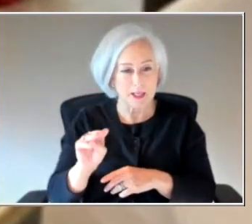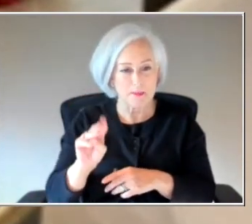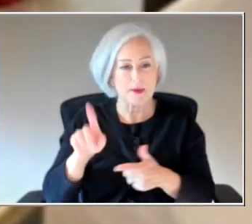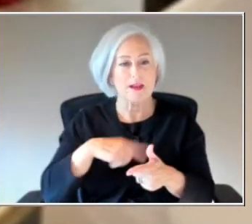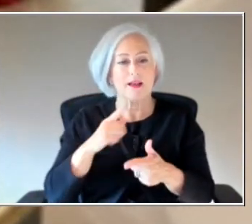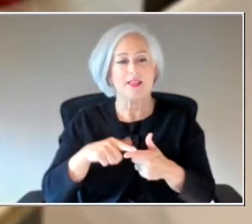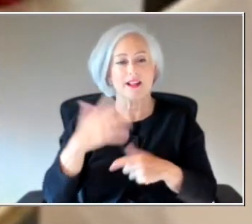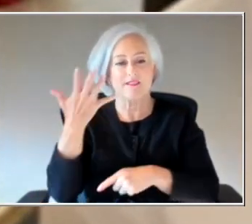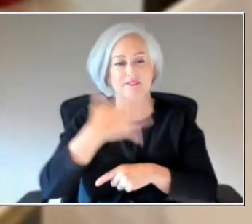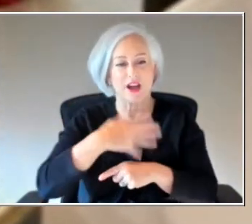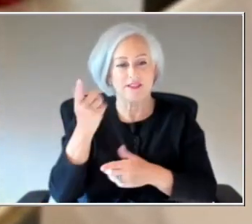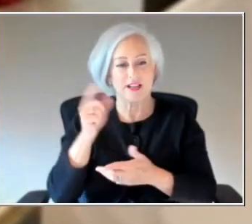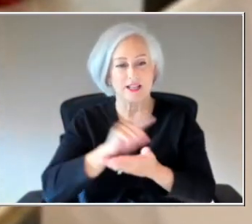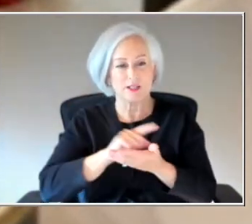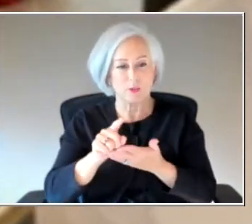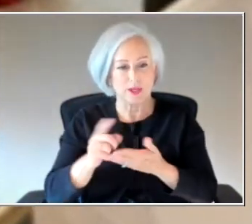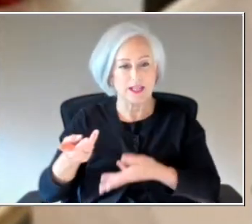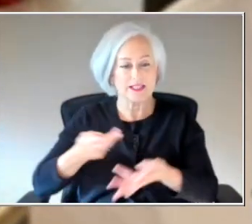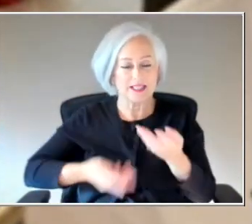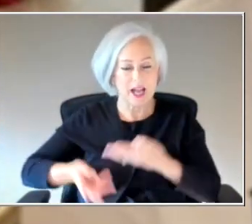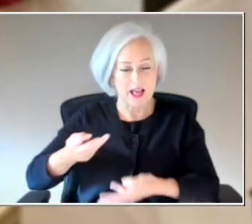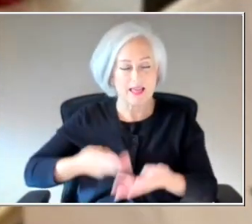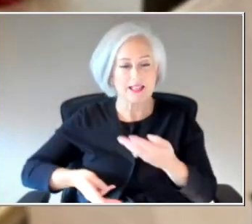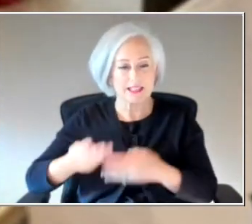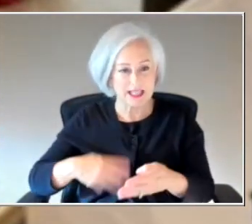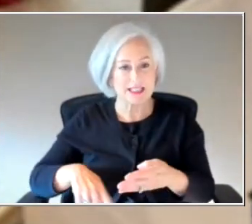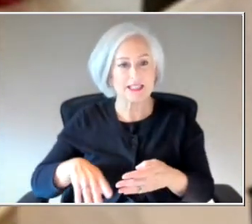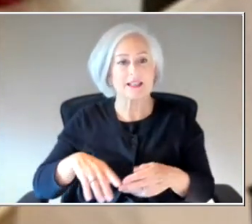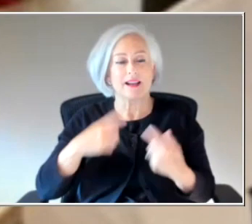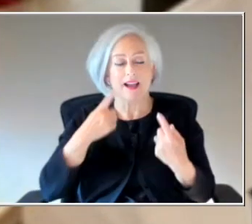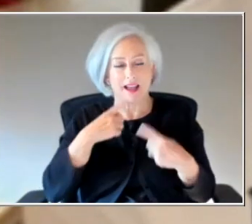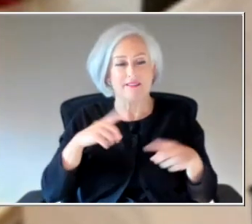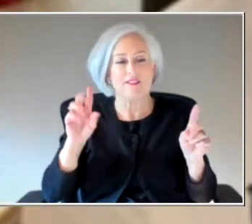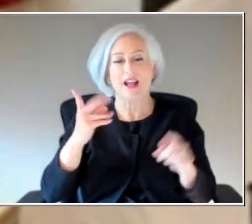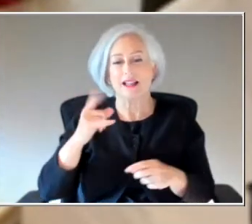then April, we had the transplant. So it was definitely a whirlwind.